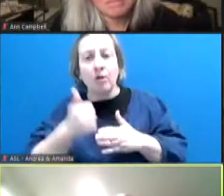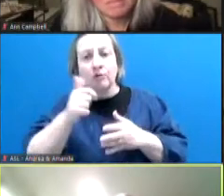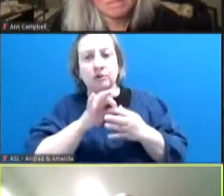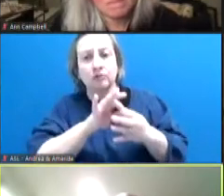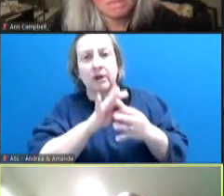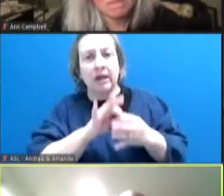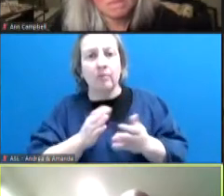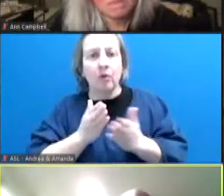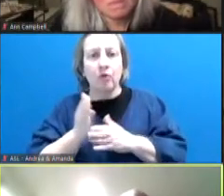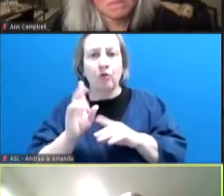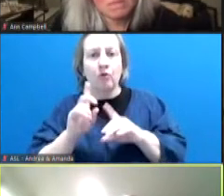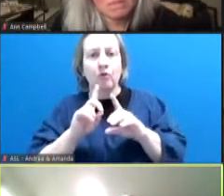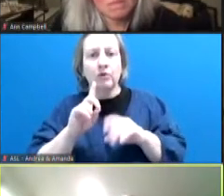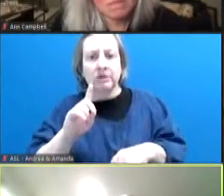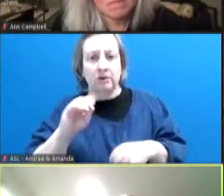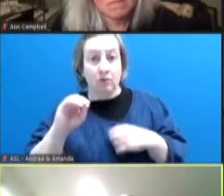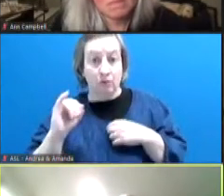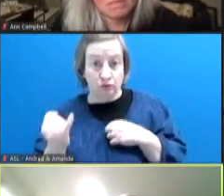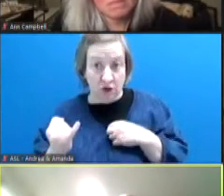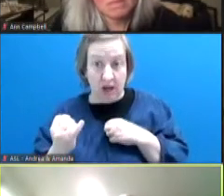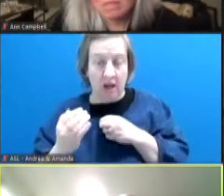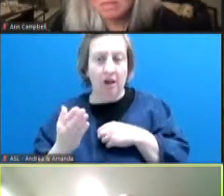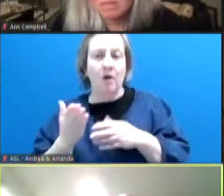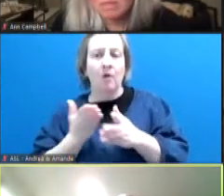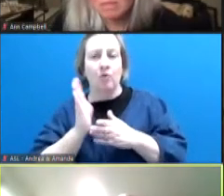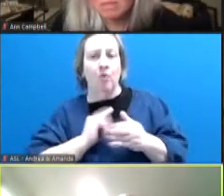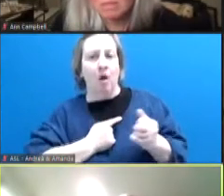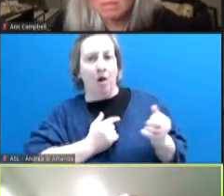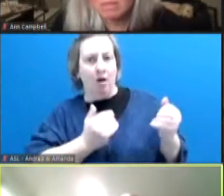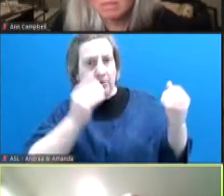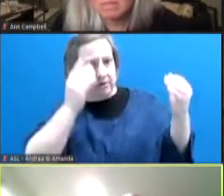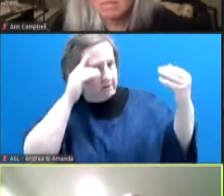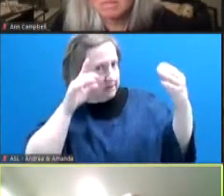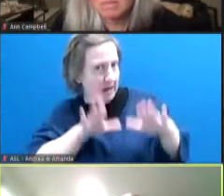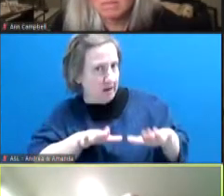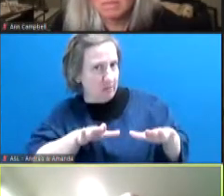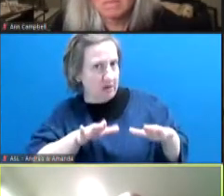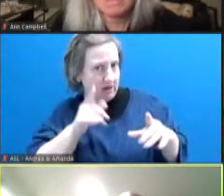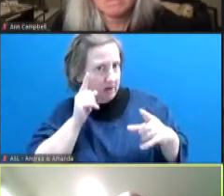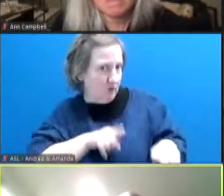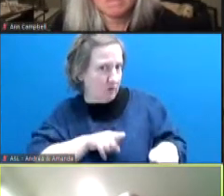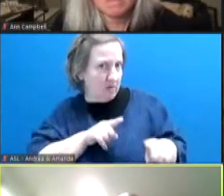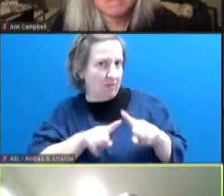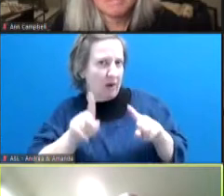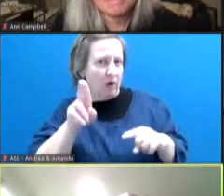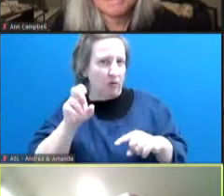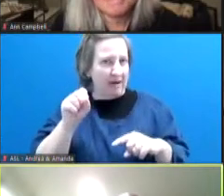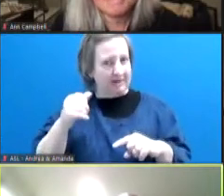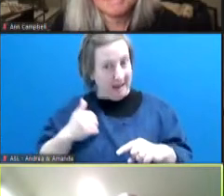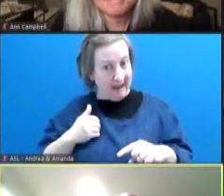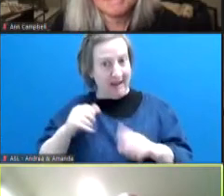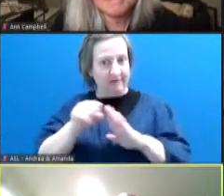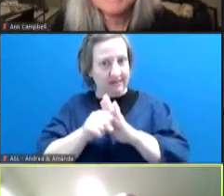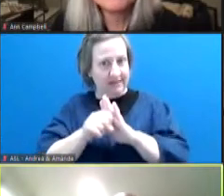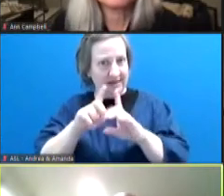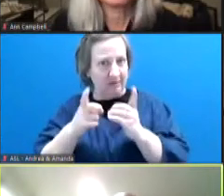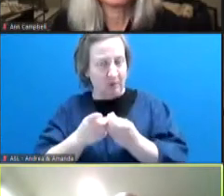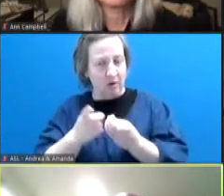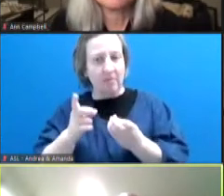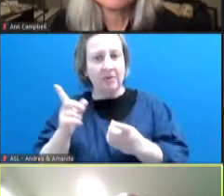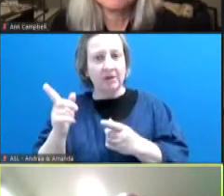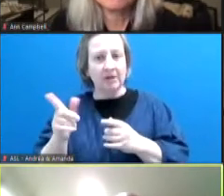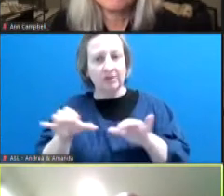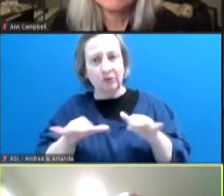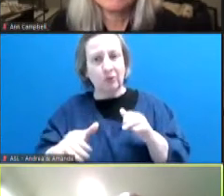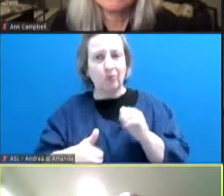through the Department of Justice through our settlement agreement, but the US does have a State Department, but they do mostly, if I'm not